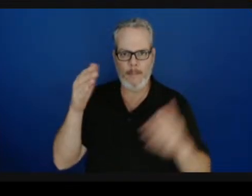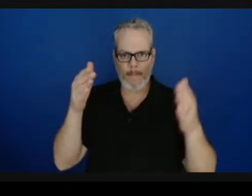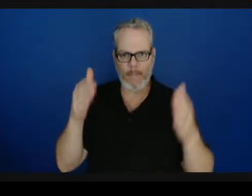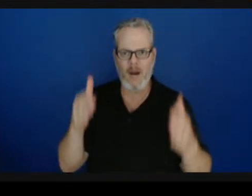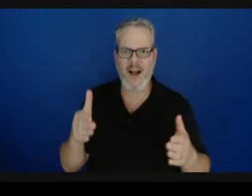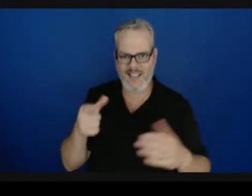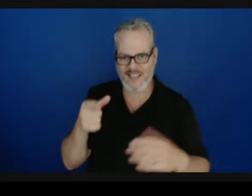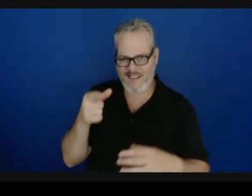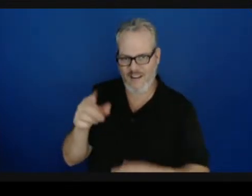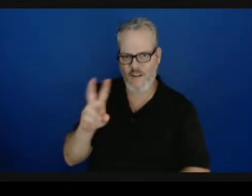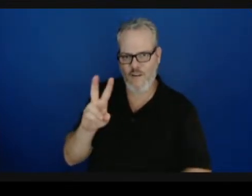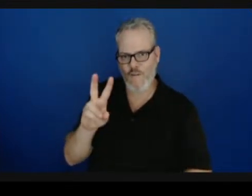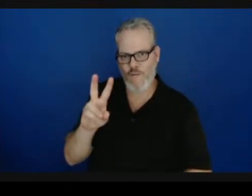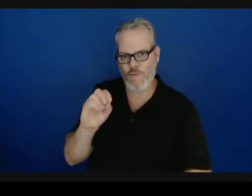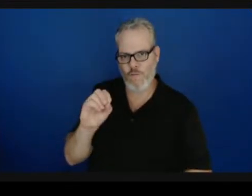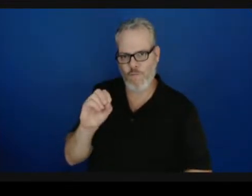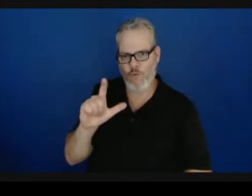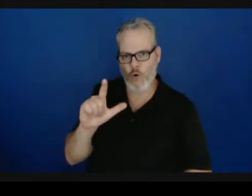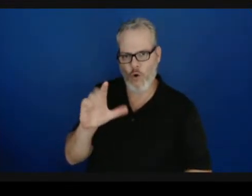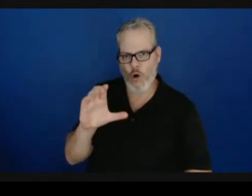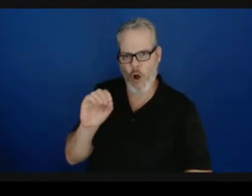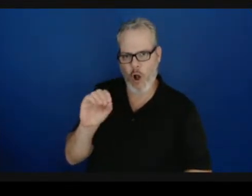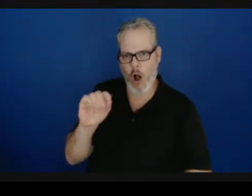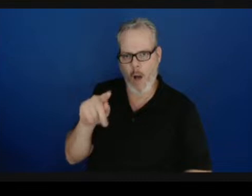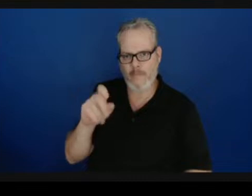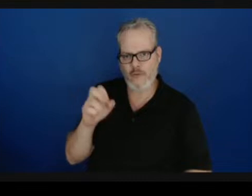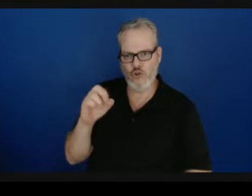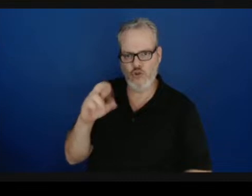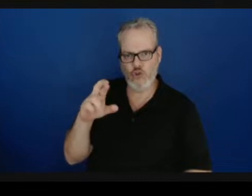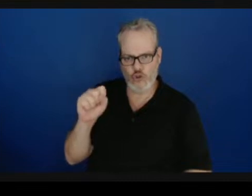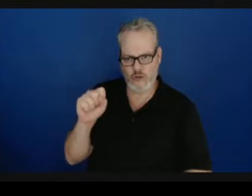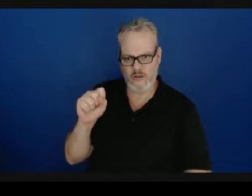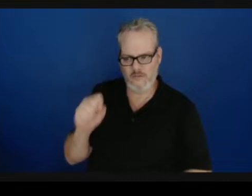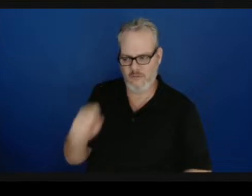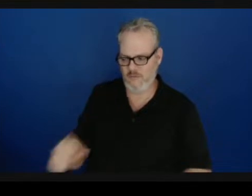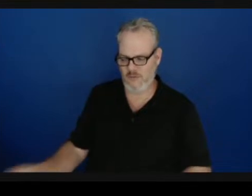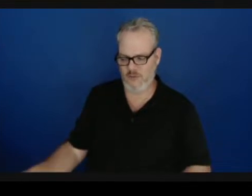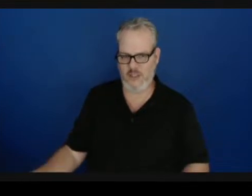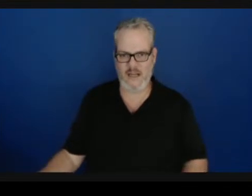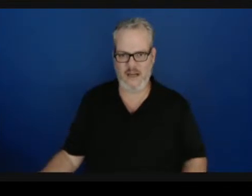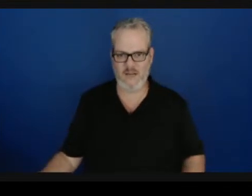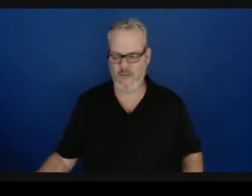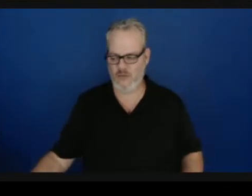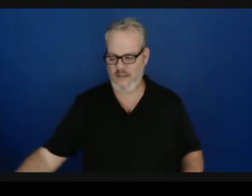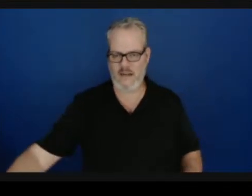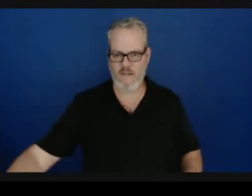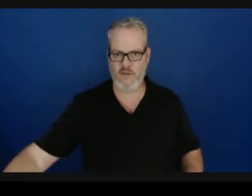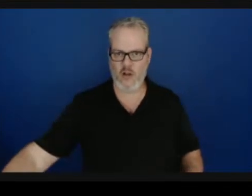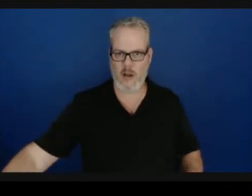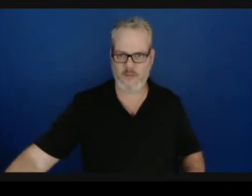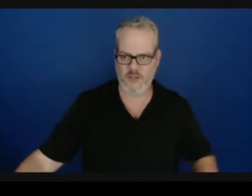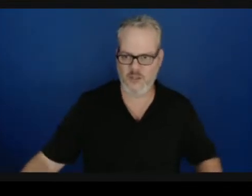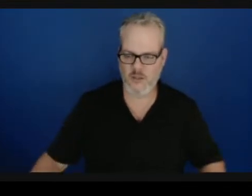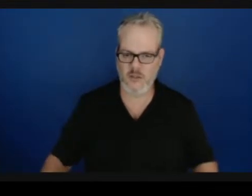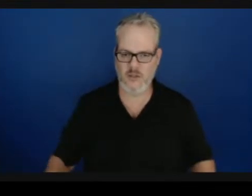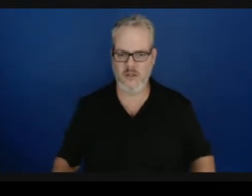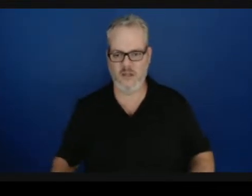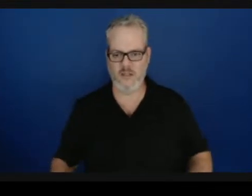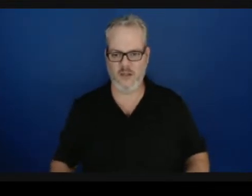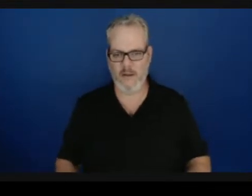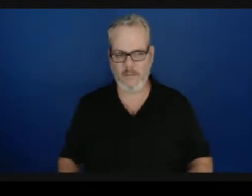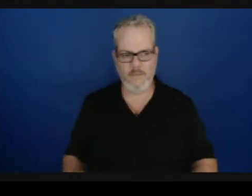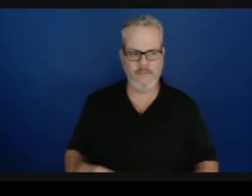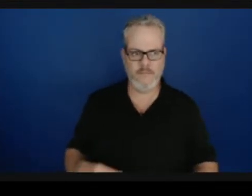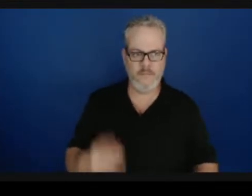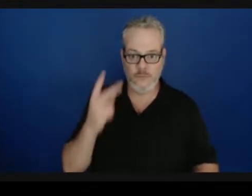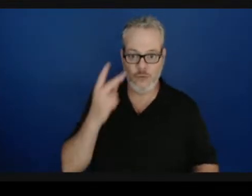on Instagram. And so here's a video that he posted. And I have it kind of zoomed in so you can see it as big as possible